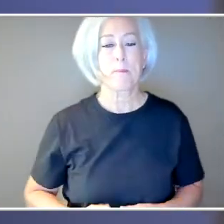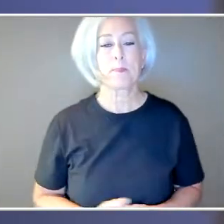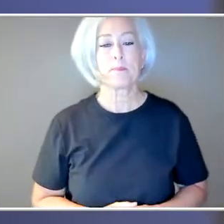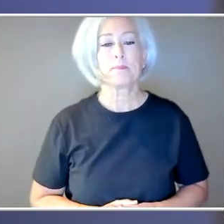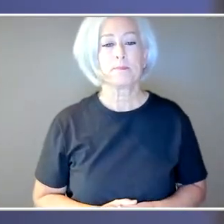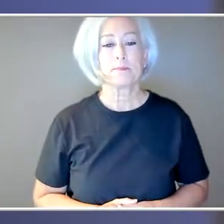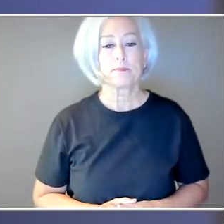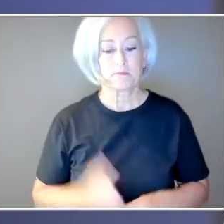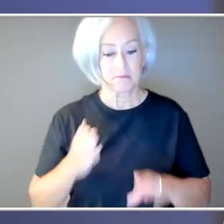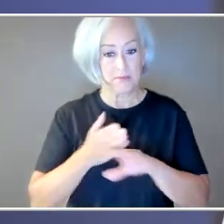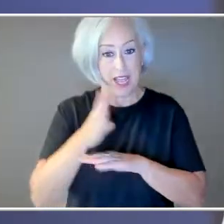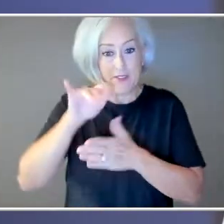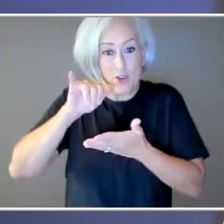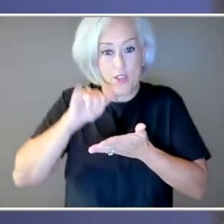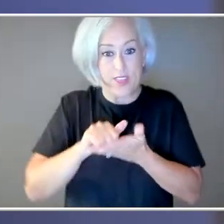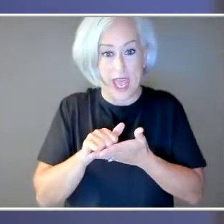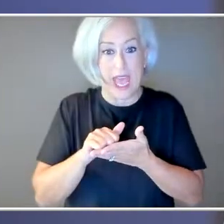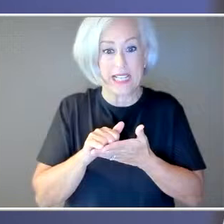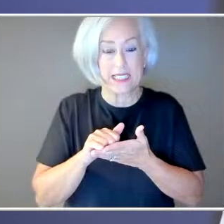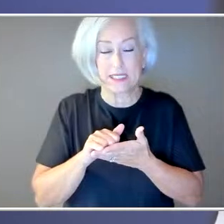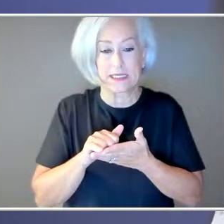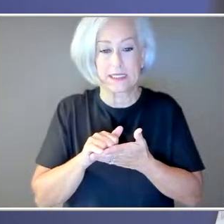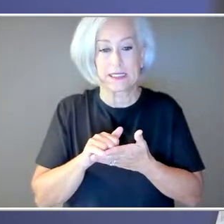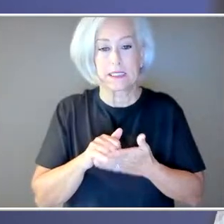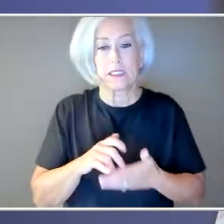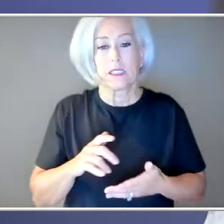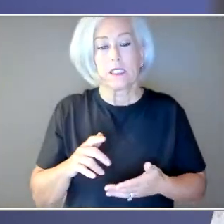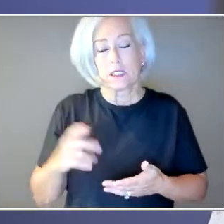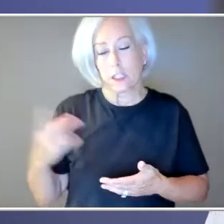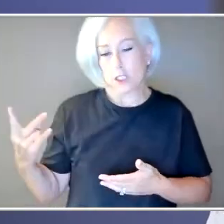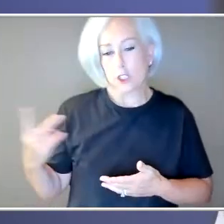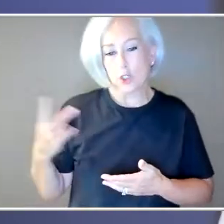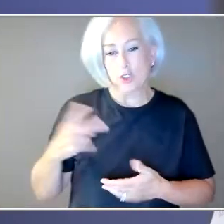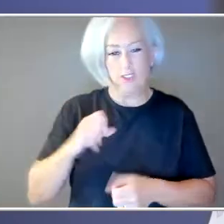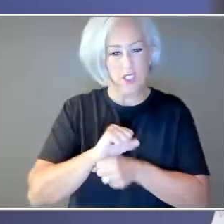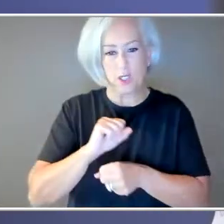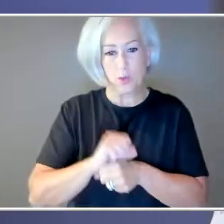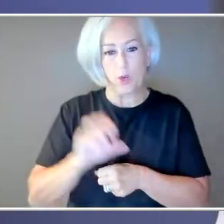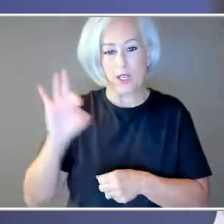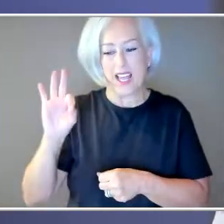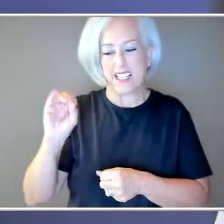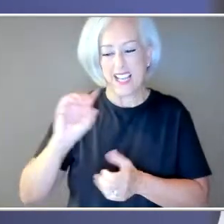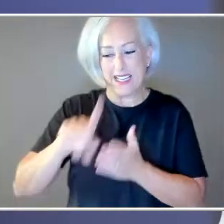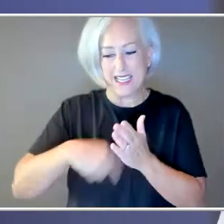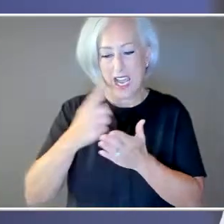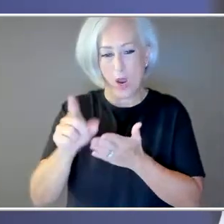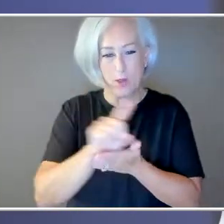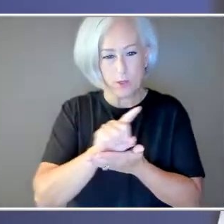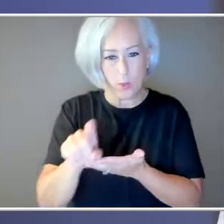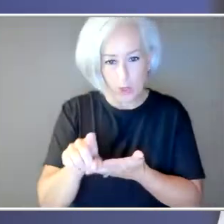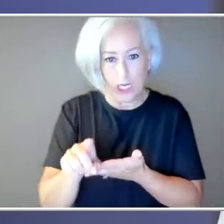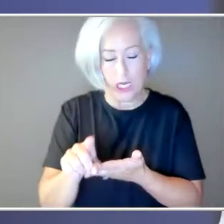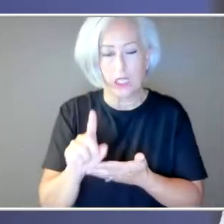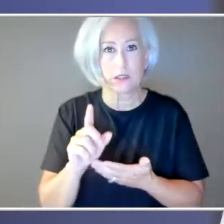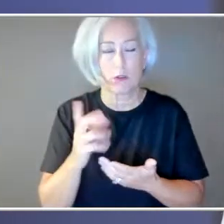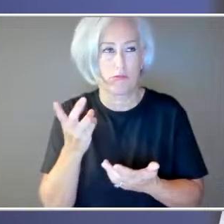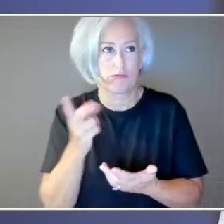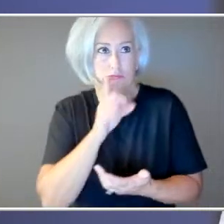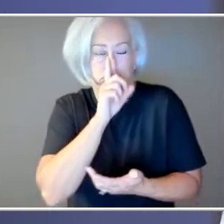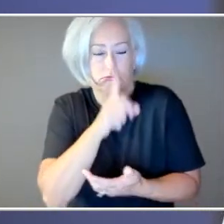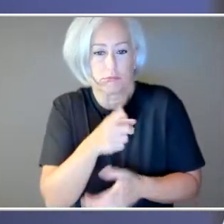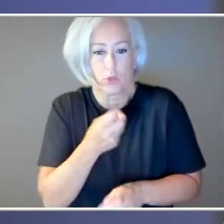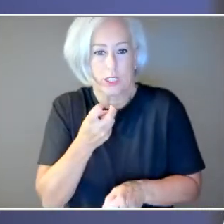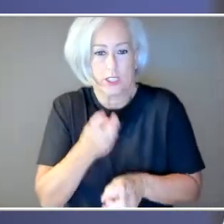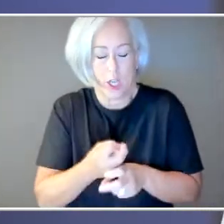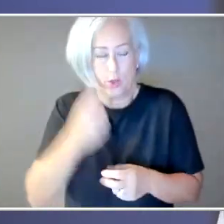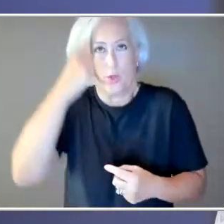After that, it was like we were working 90 plus hours a week, so it was hard to even think